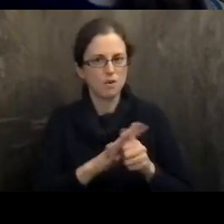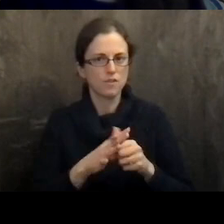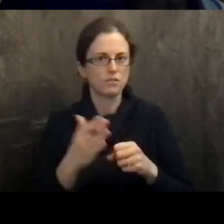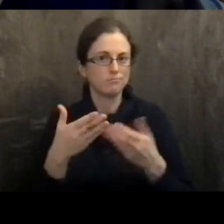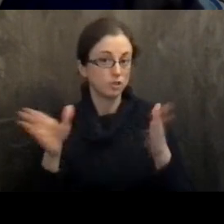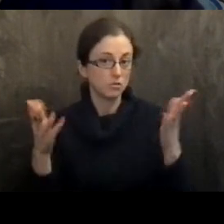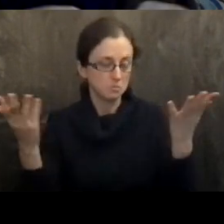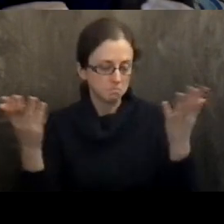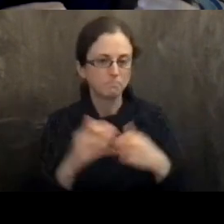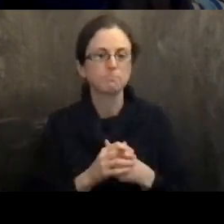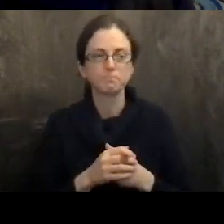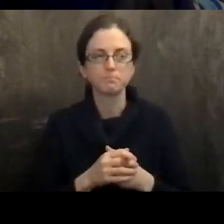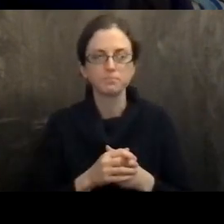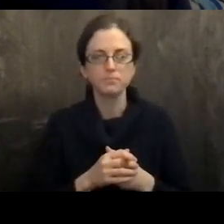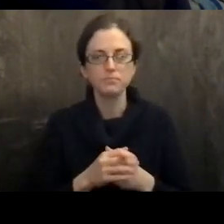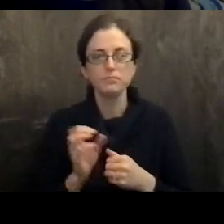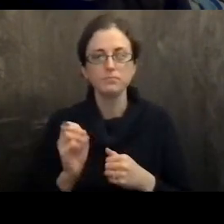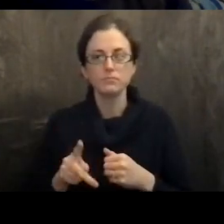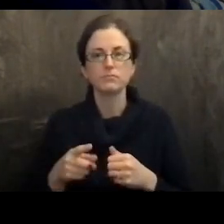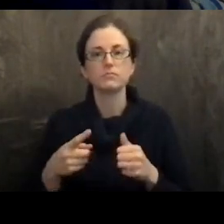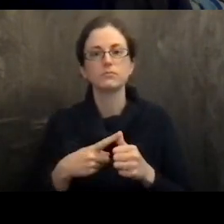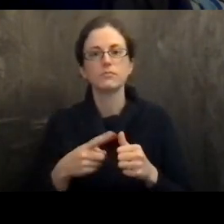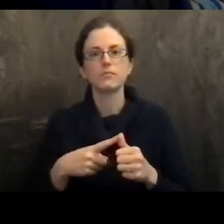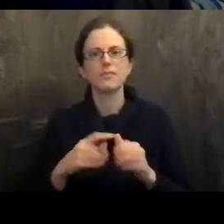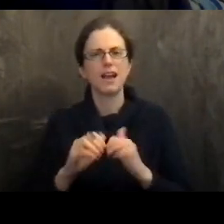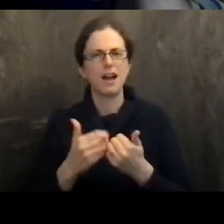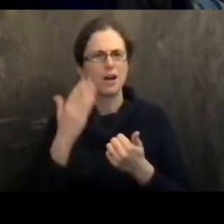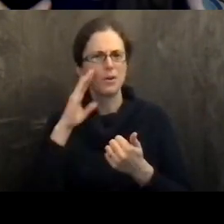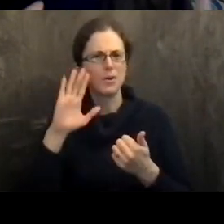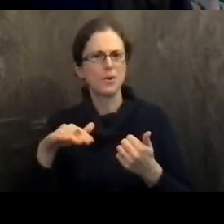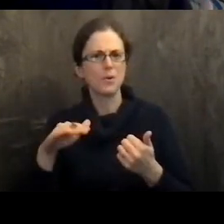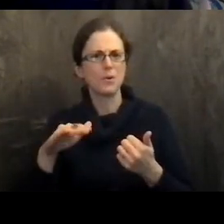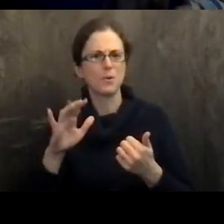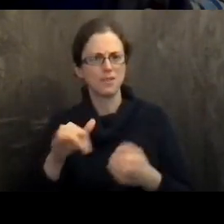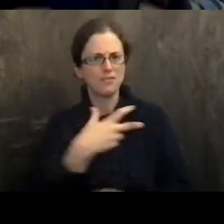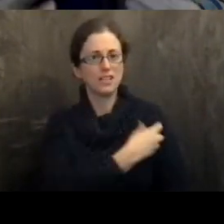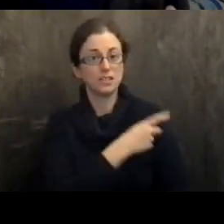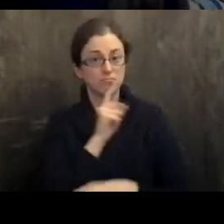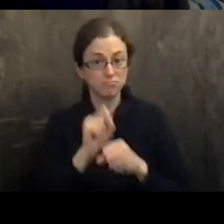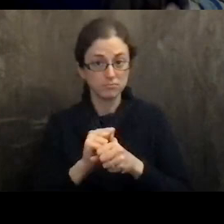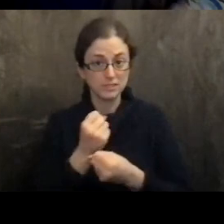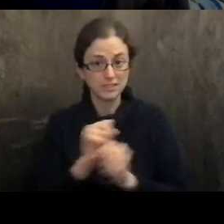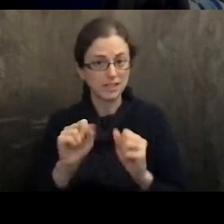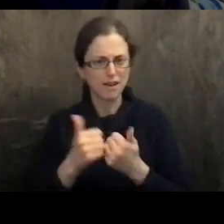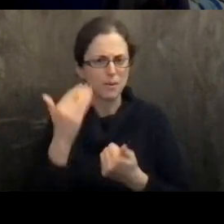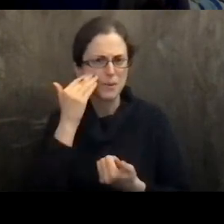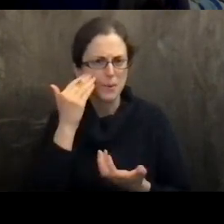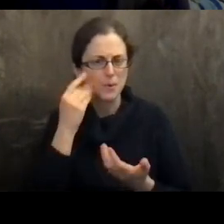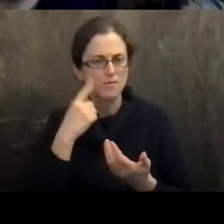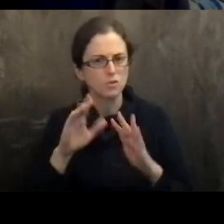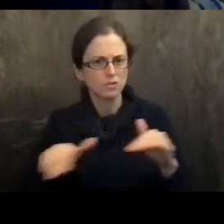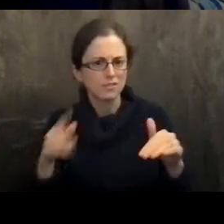First, how can we be sure that this vaccine is really safe for our children and